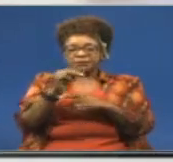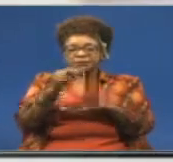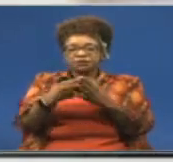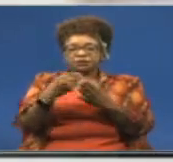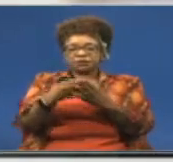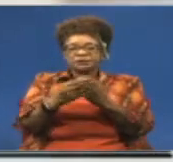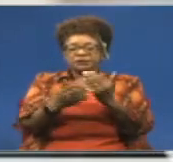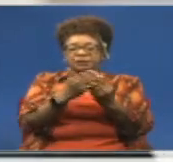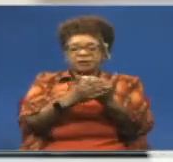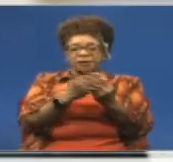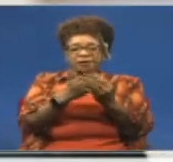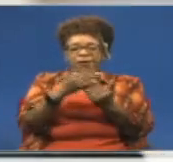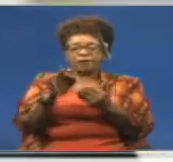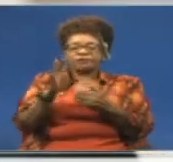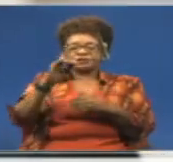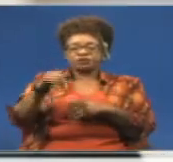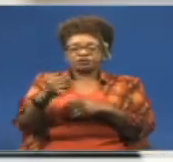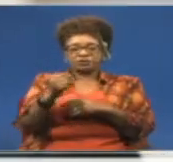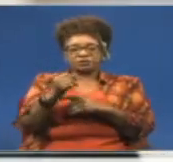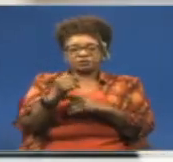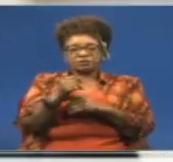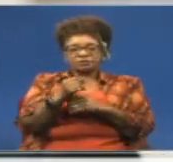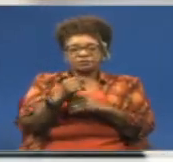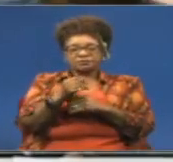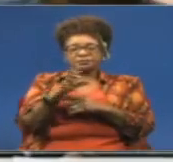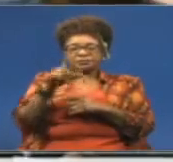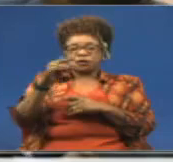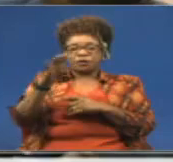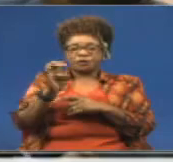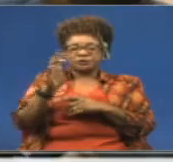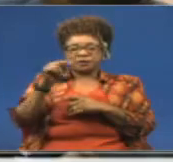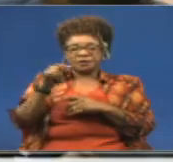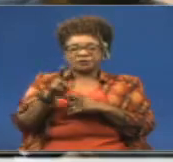in taking care of DJ Evolve. Liz Wangoi, NTV.